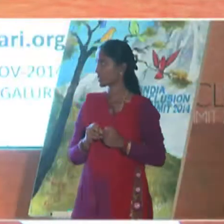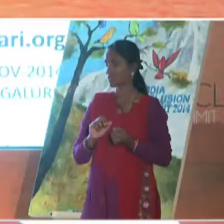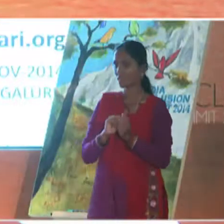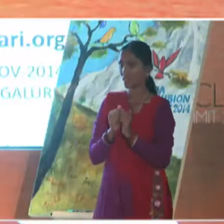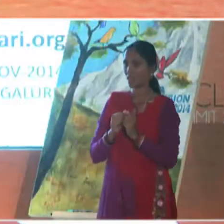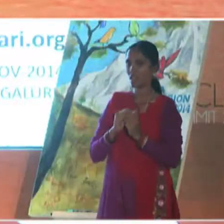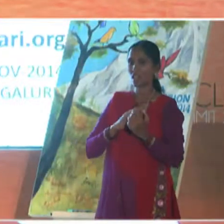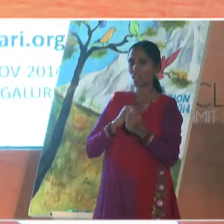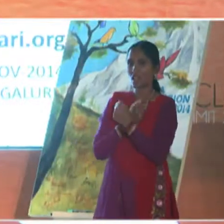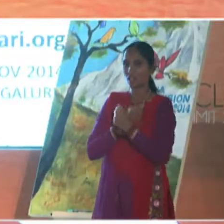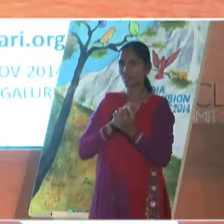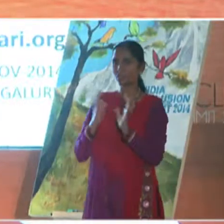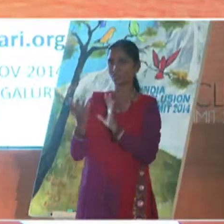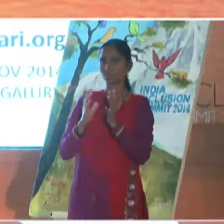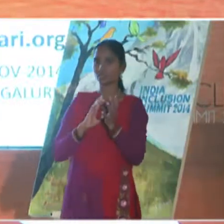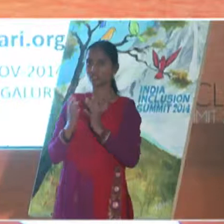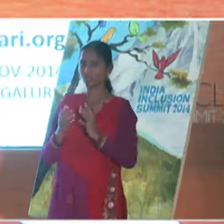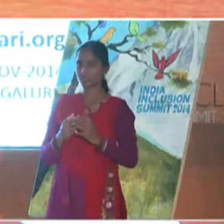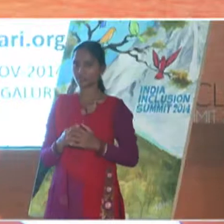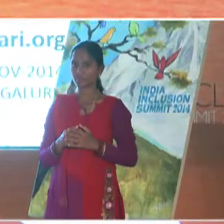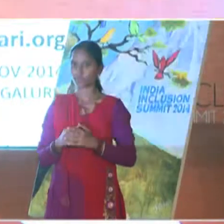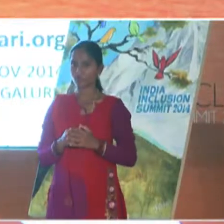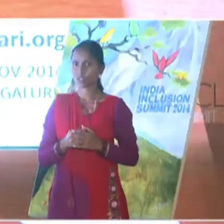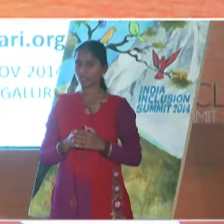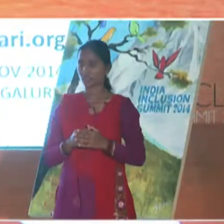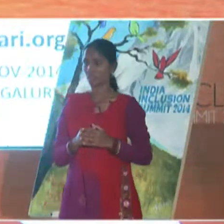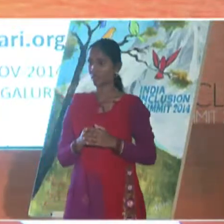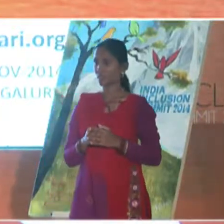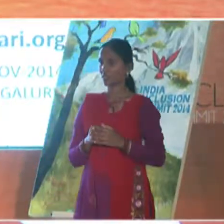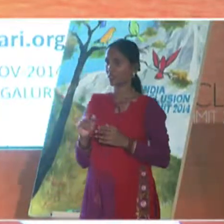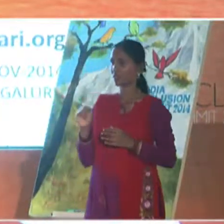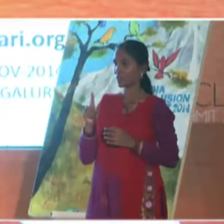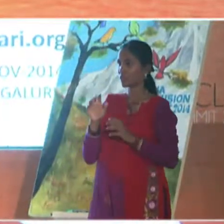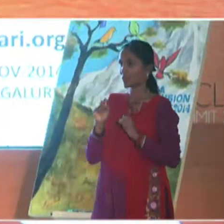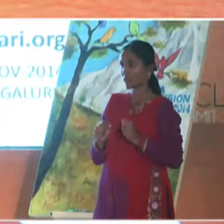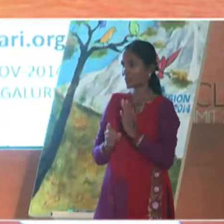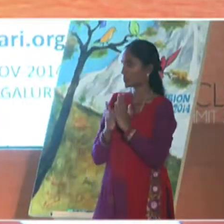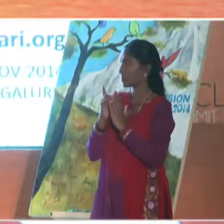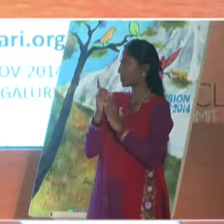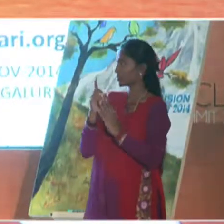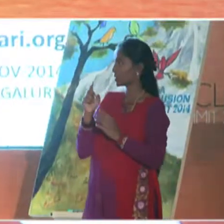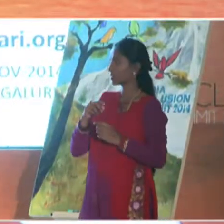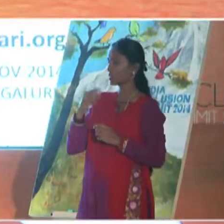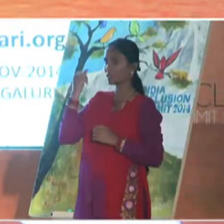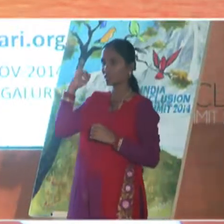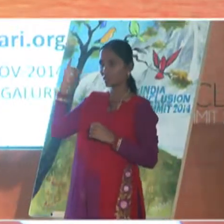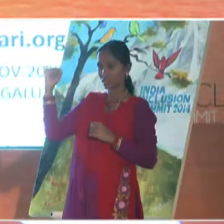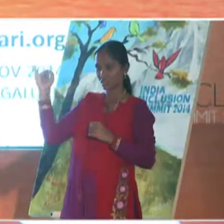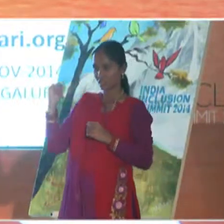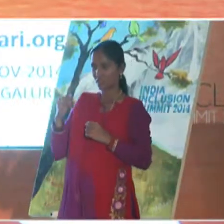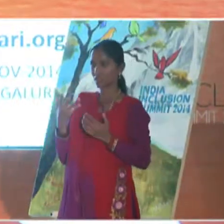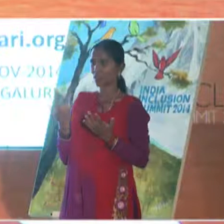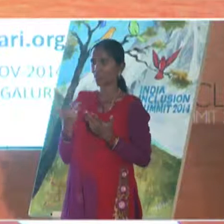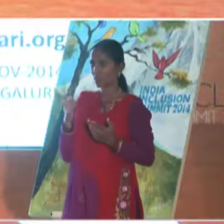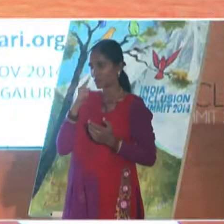pictures. So they filled her hard disk with images and videos that she could use later when she was going to go